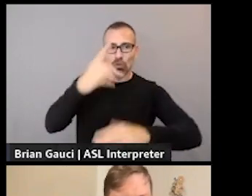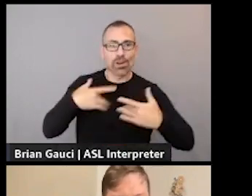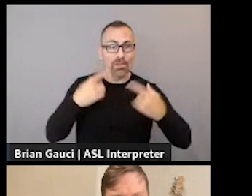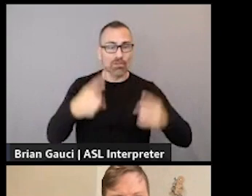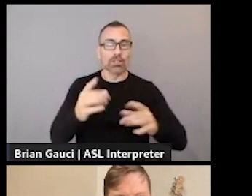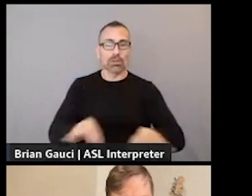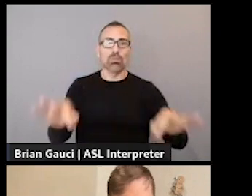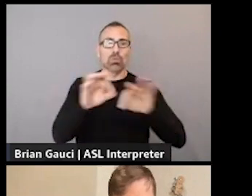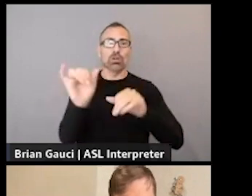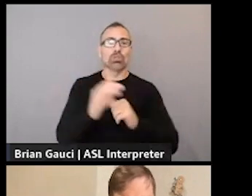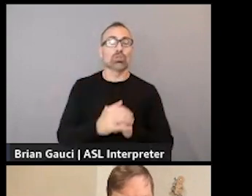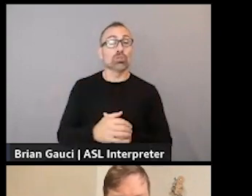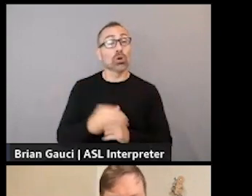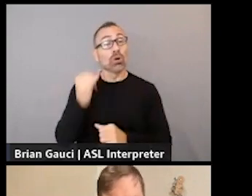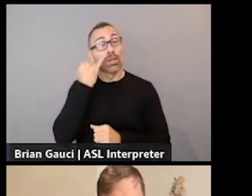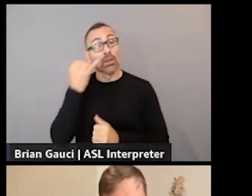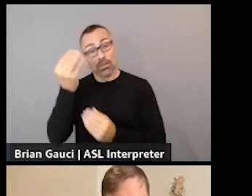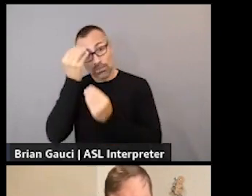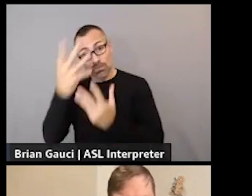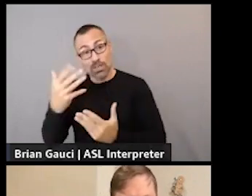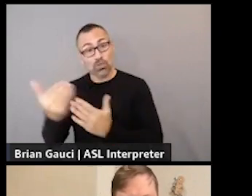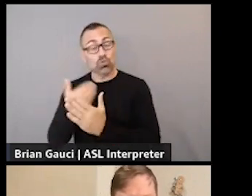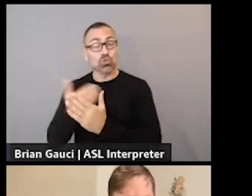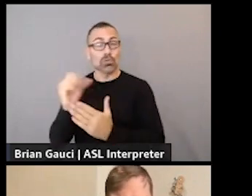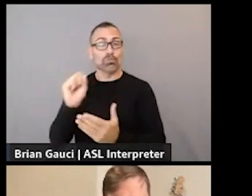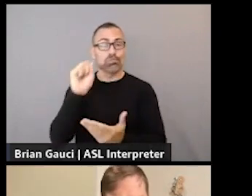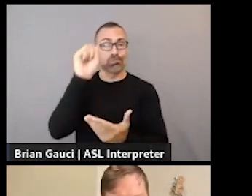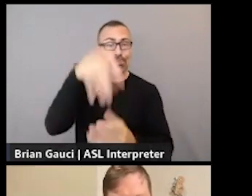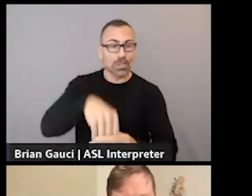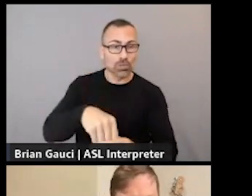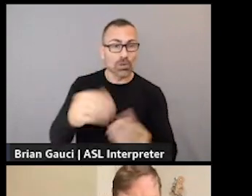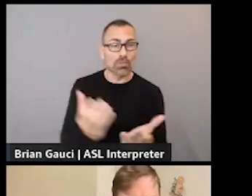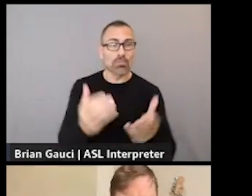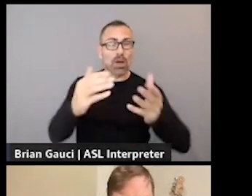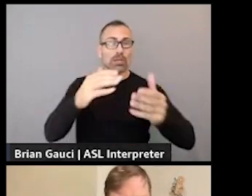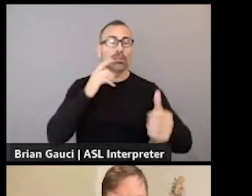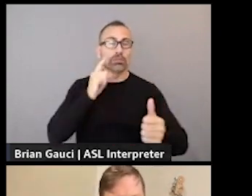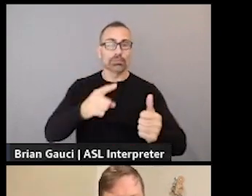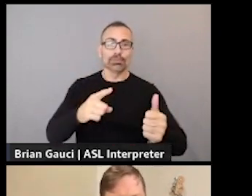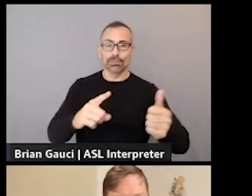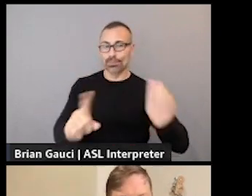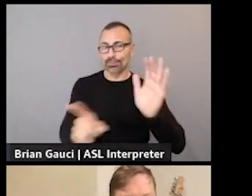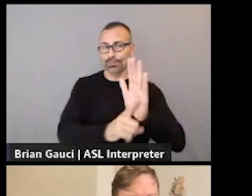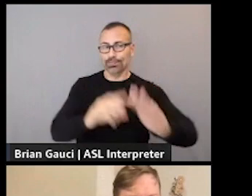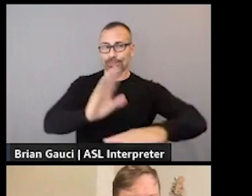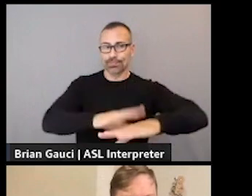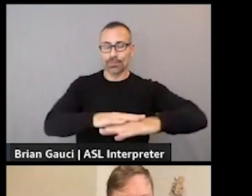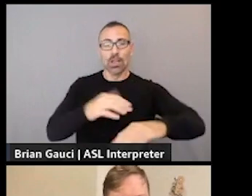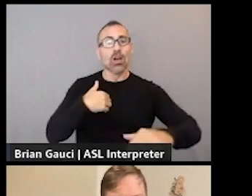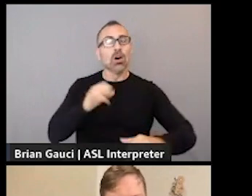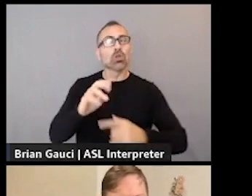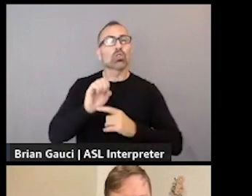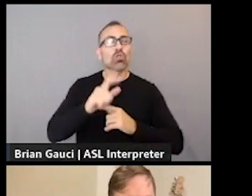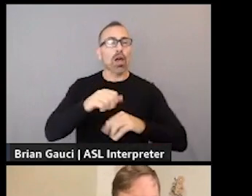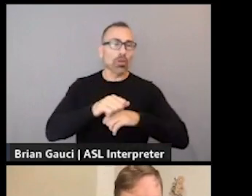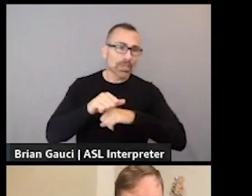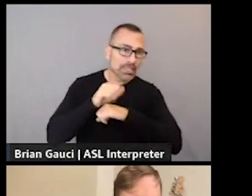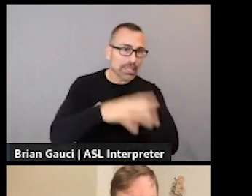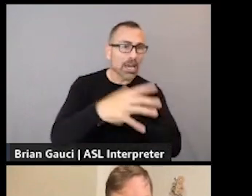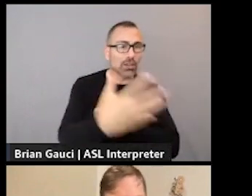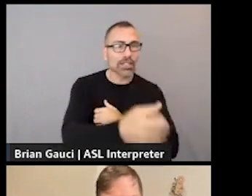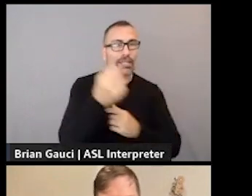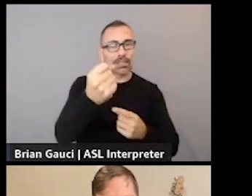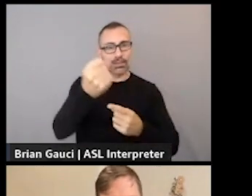is dropped into the bucket or pulled from your source, you can trigger this crawler. It'll crawl out, go reach that data, bring it back into your metadata